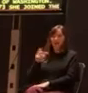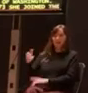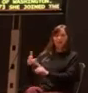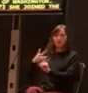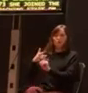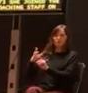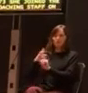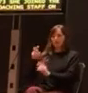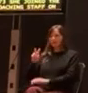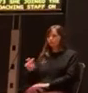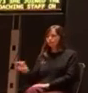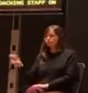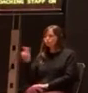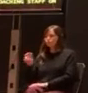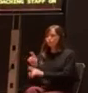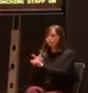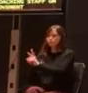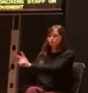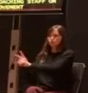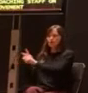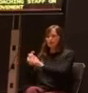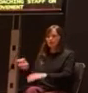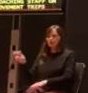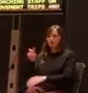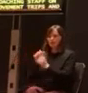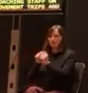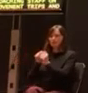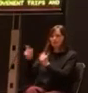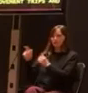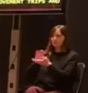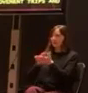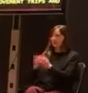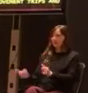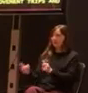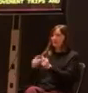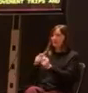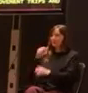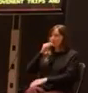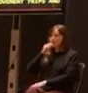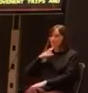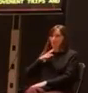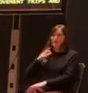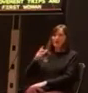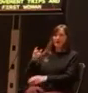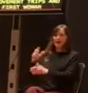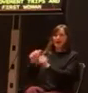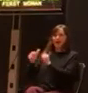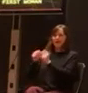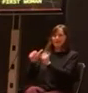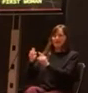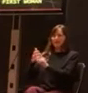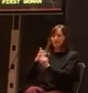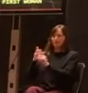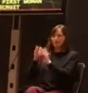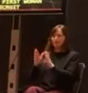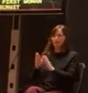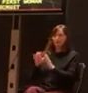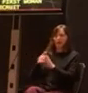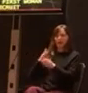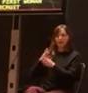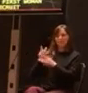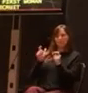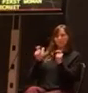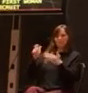recruitment trips and became the first woman athletic recruiter at a major